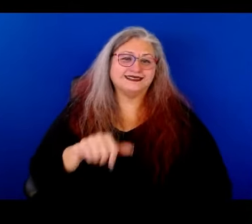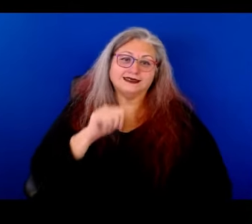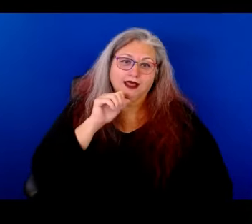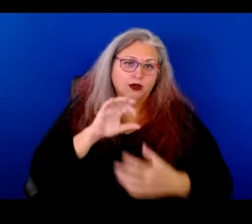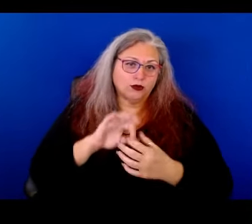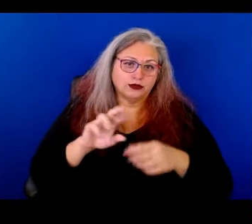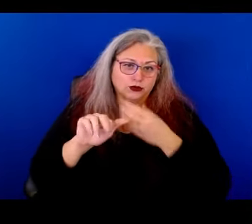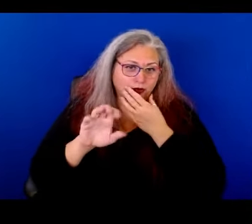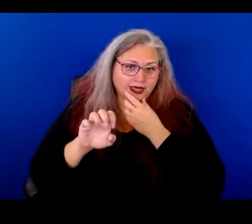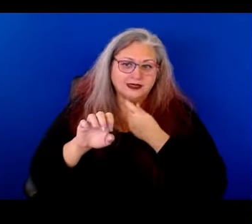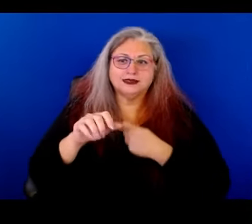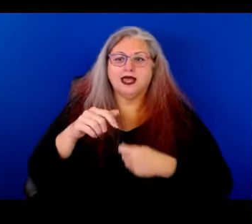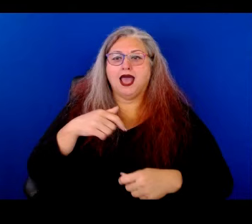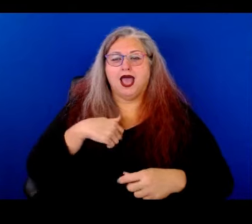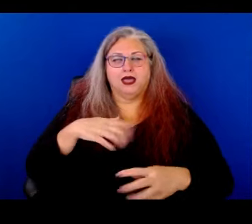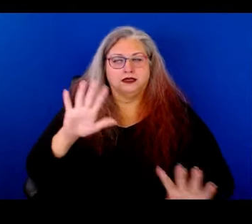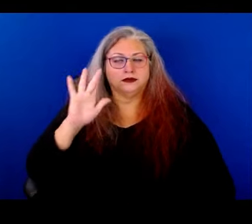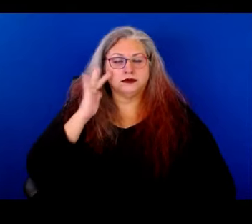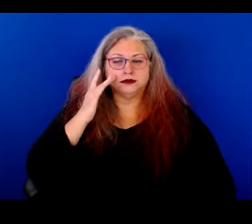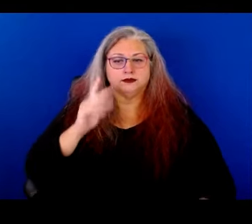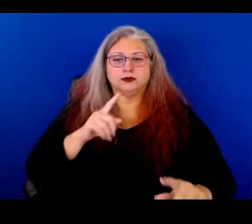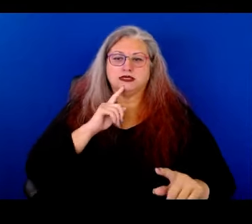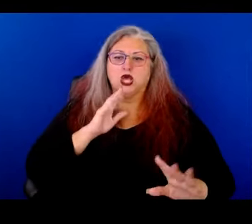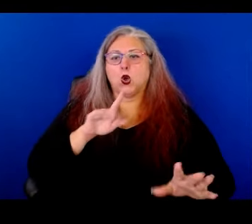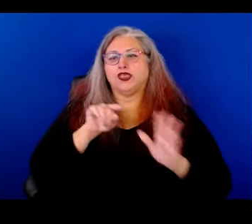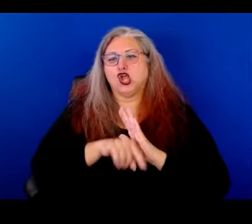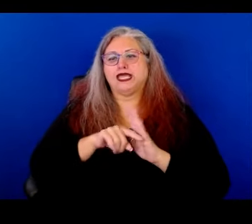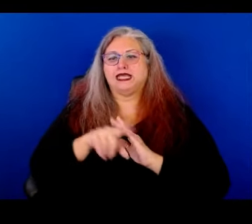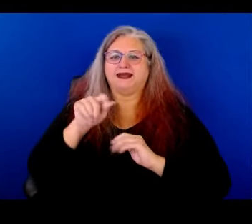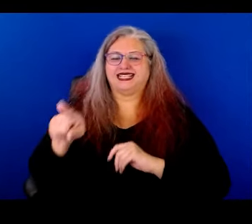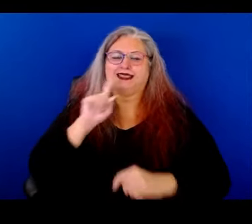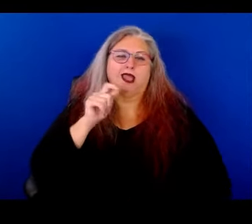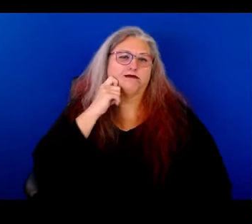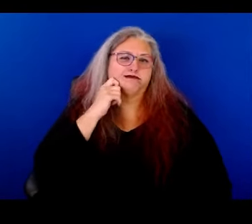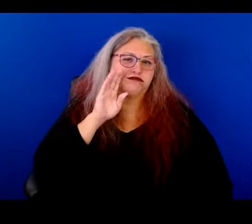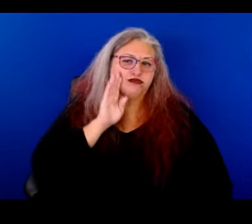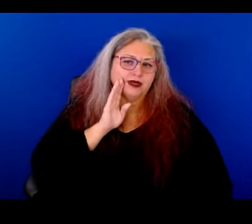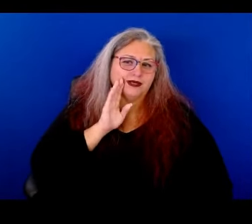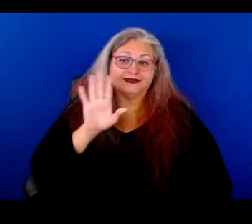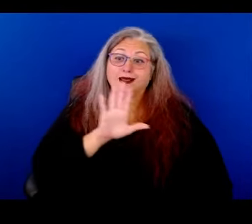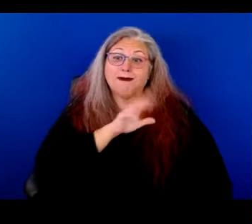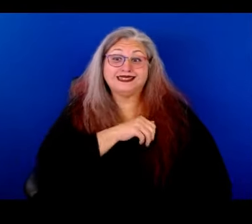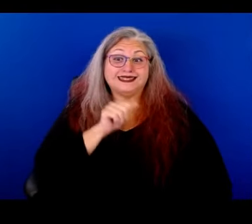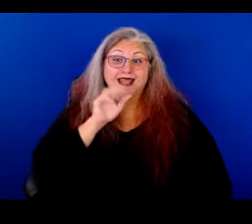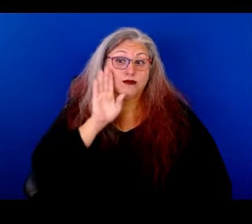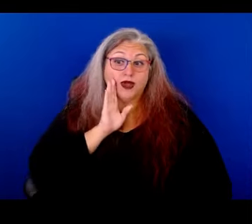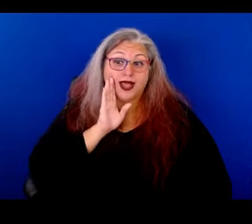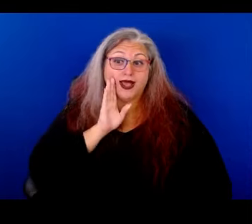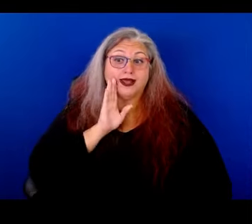about race. And I get very annoyed when people say they're killing them because they're brown. Palestinians are not